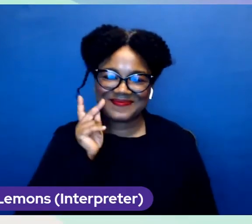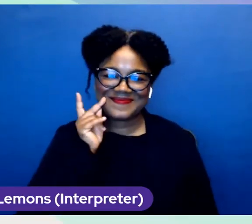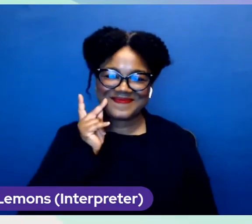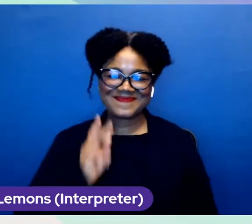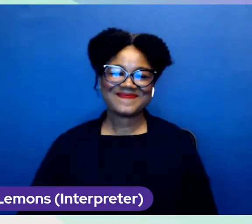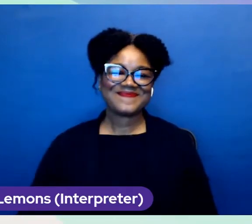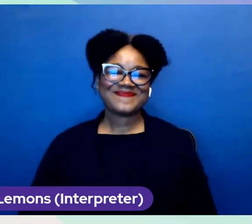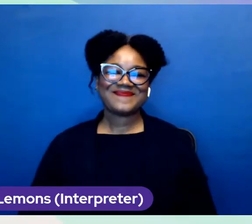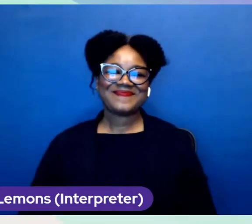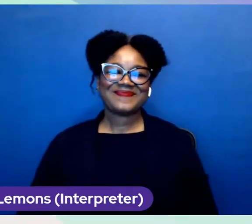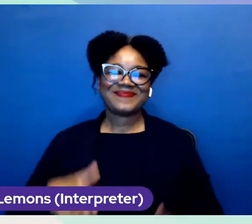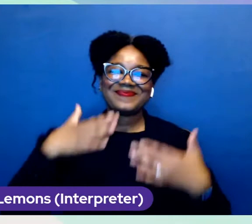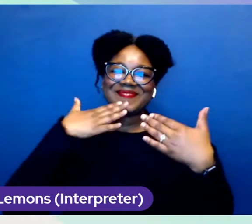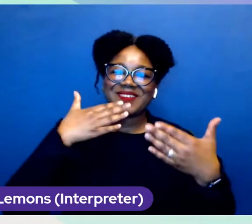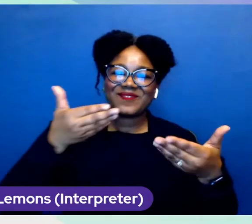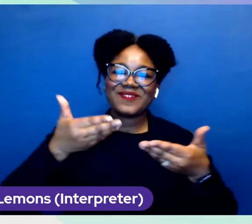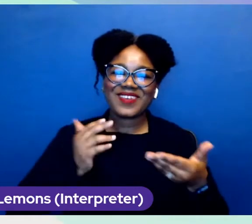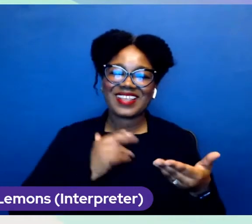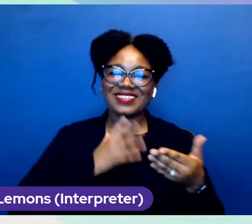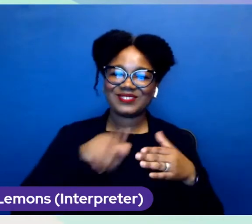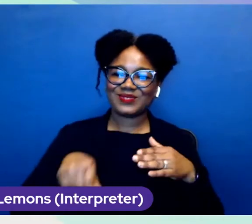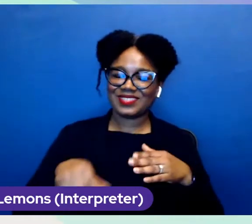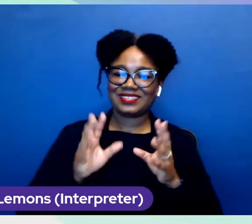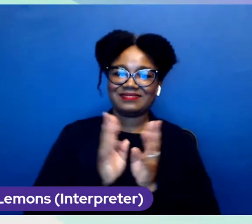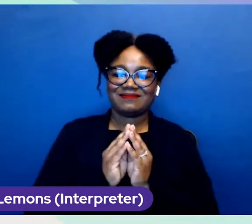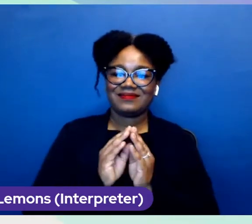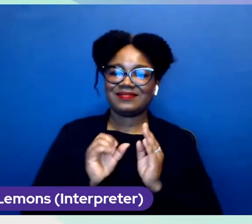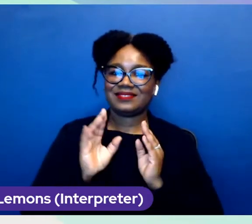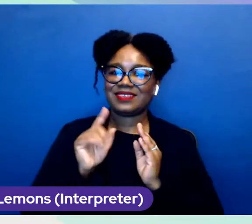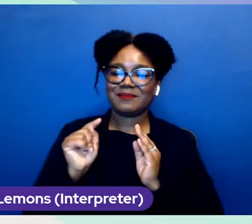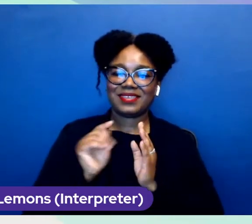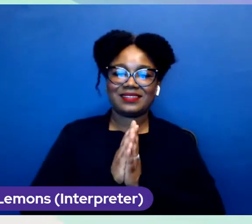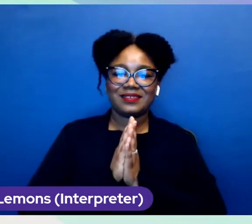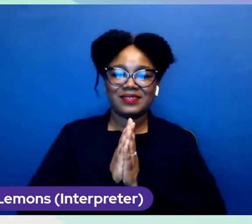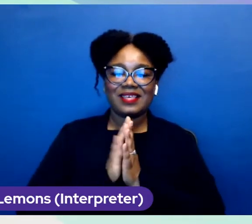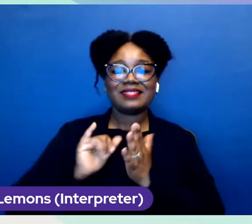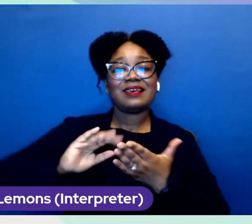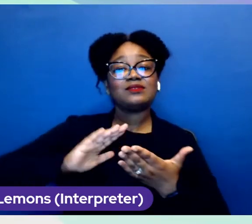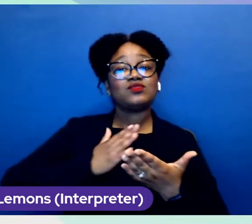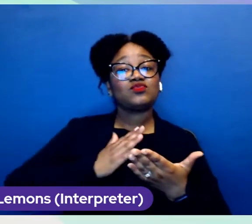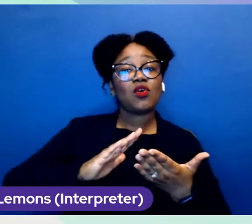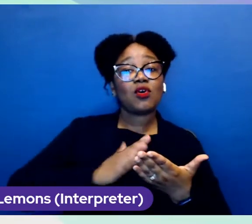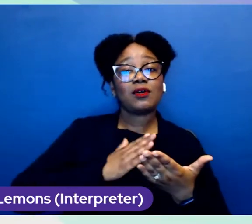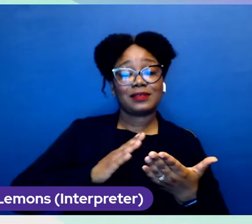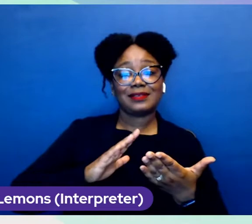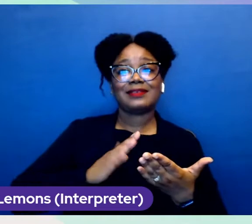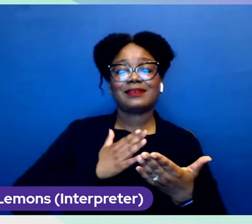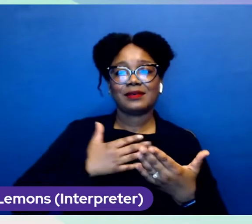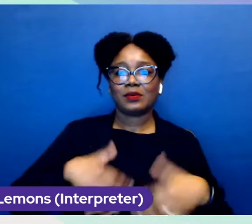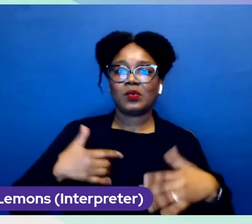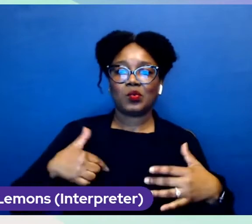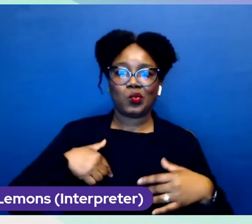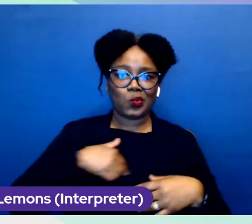us at the Spring Summit. We produced this song a few years ago, and it was very exciting